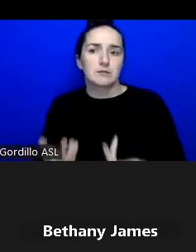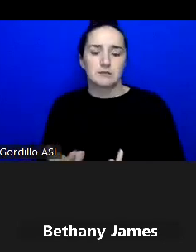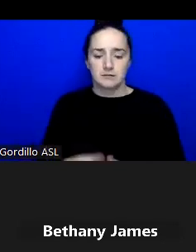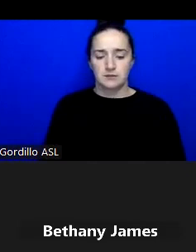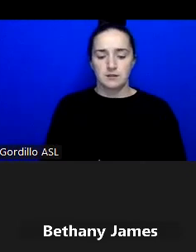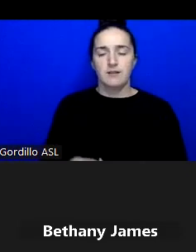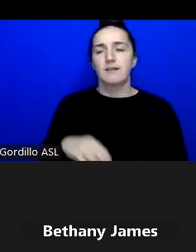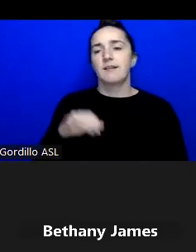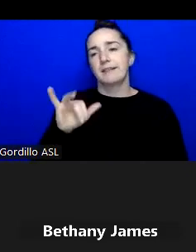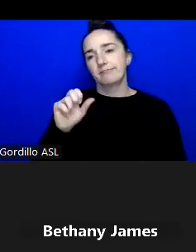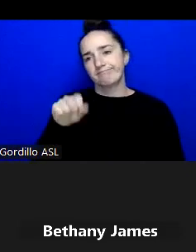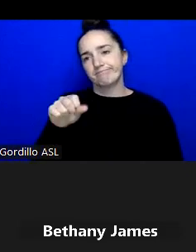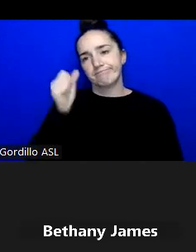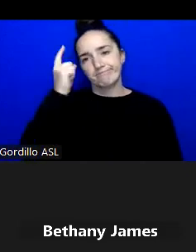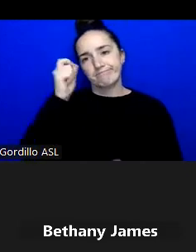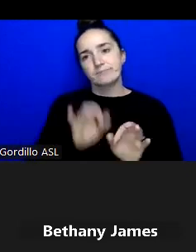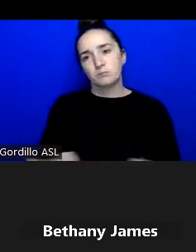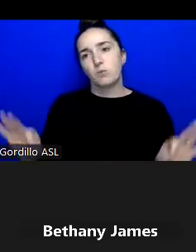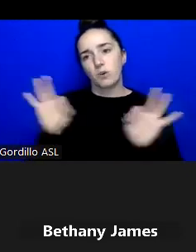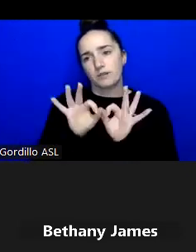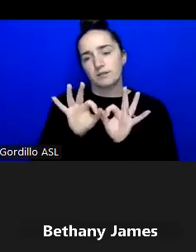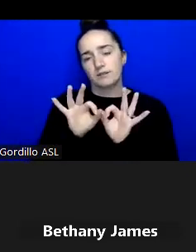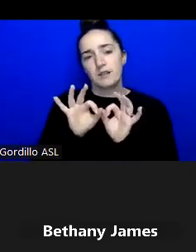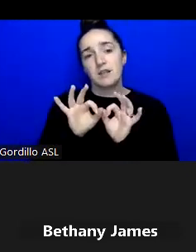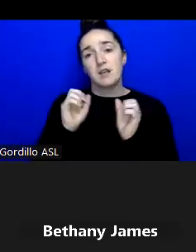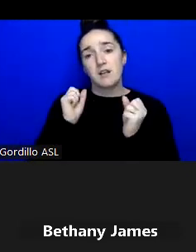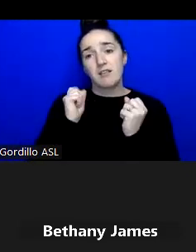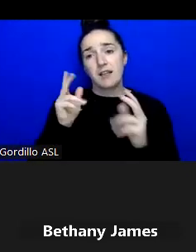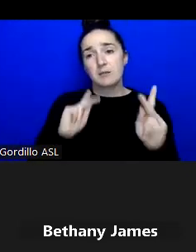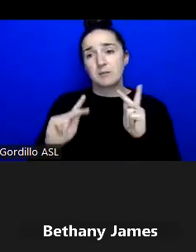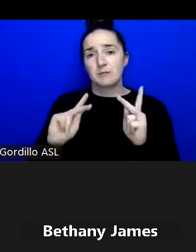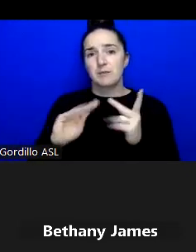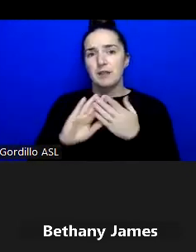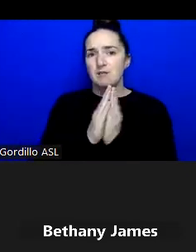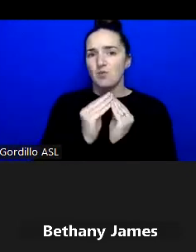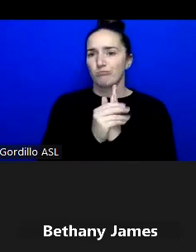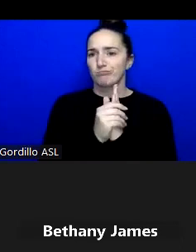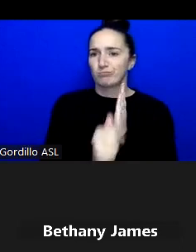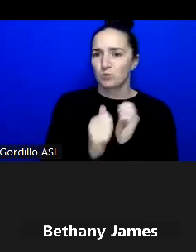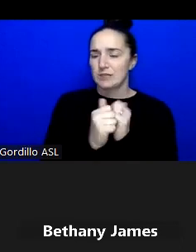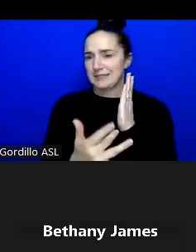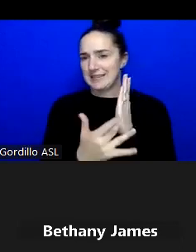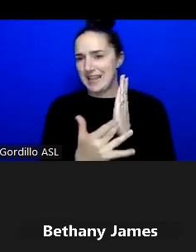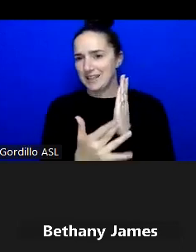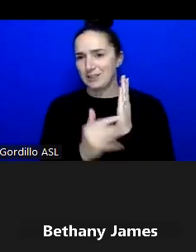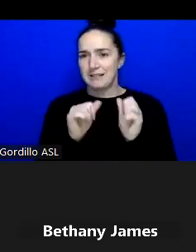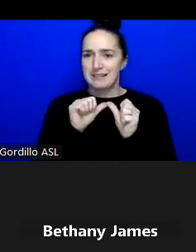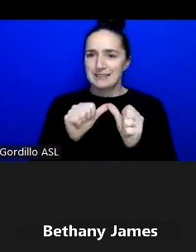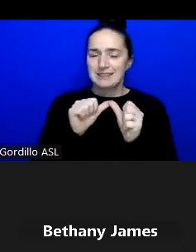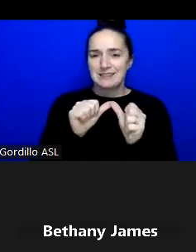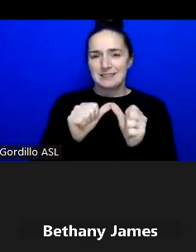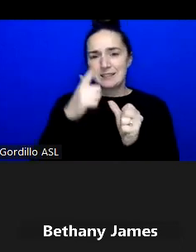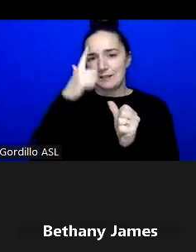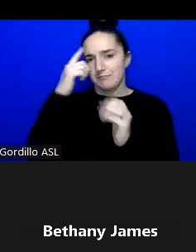is important. A lot of people have become more and more tech savvy, and that continues, as technology is something that is